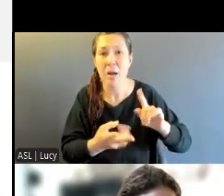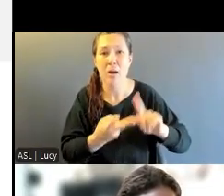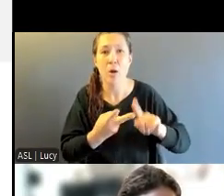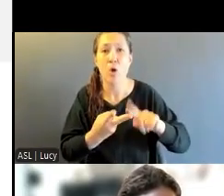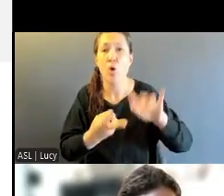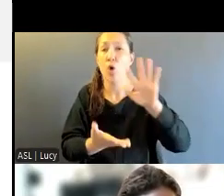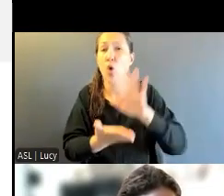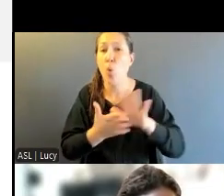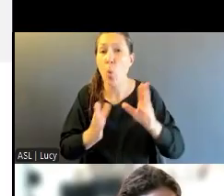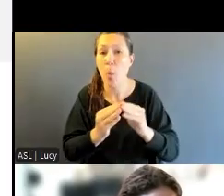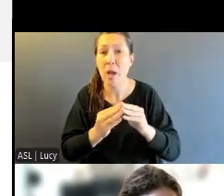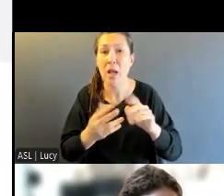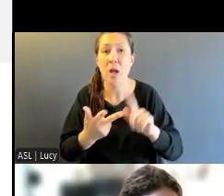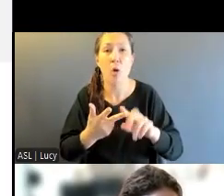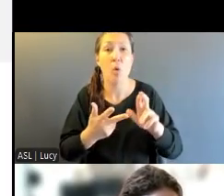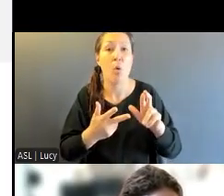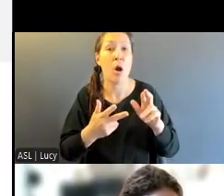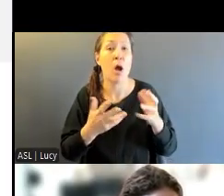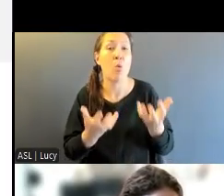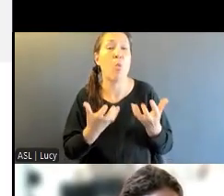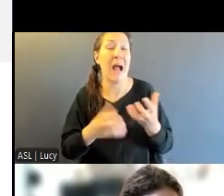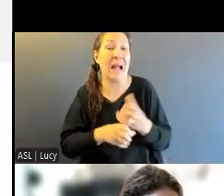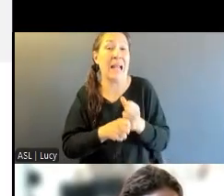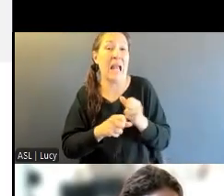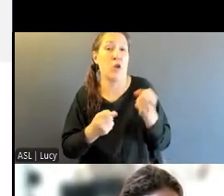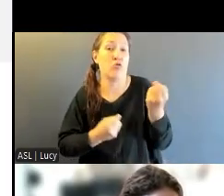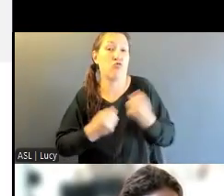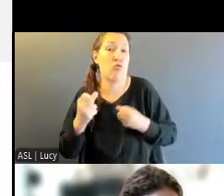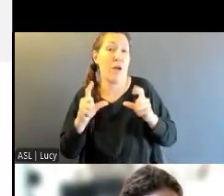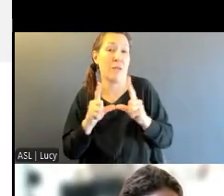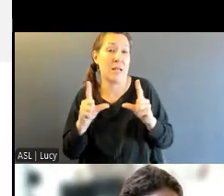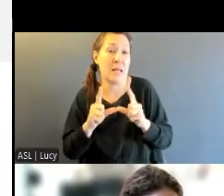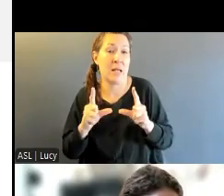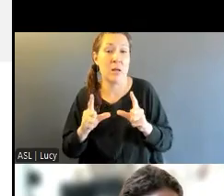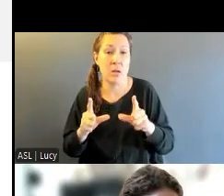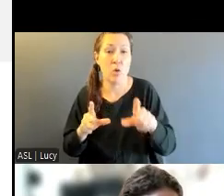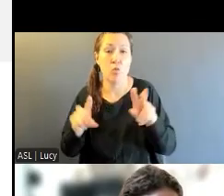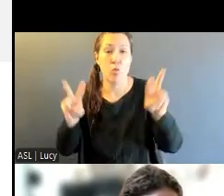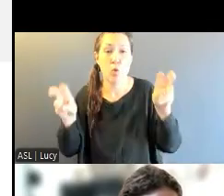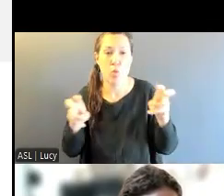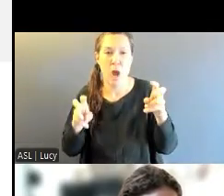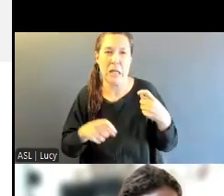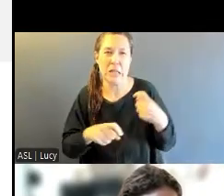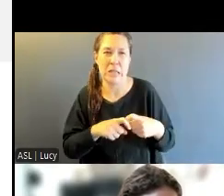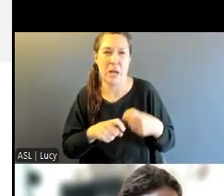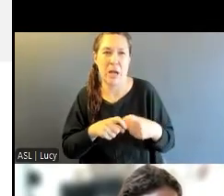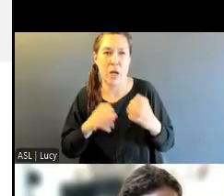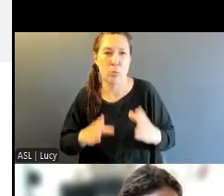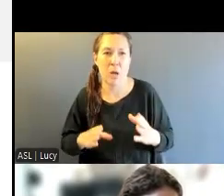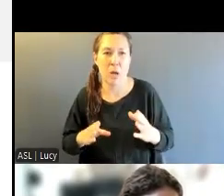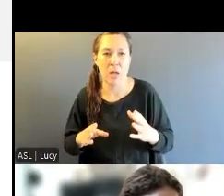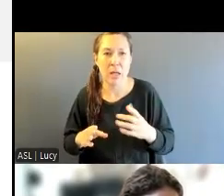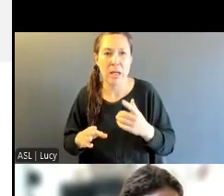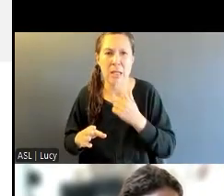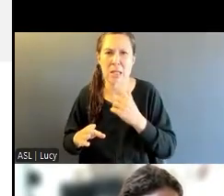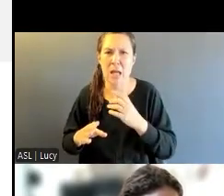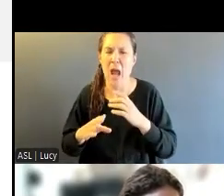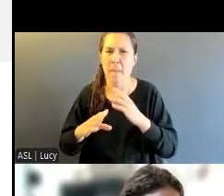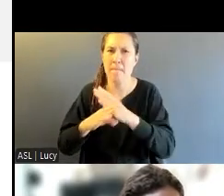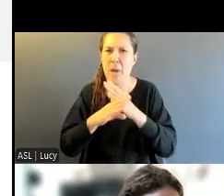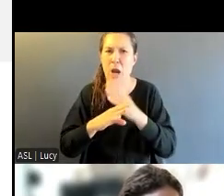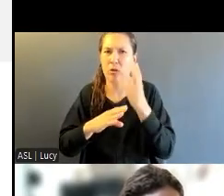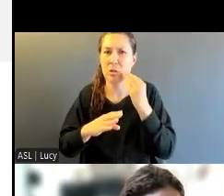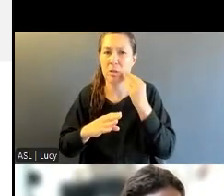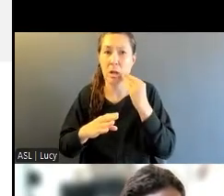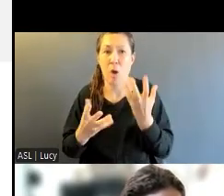obtain a driver license. This quote, translated from Spanish, illustrates well this barrier. I would love to go to the